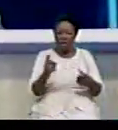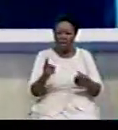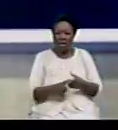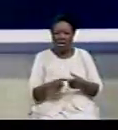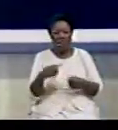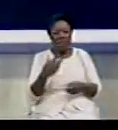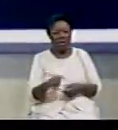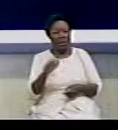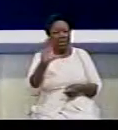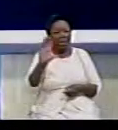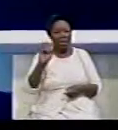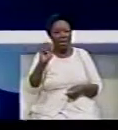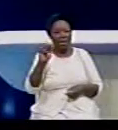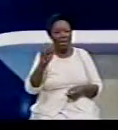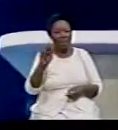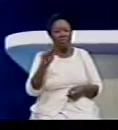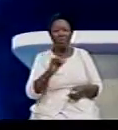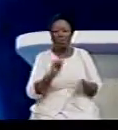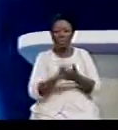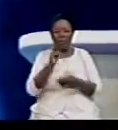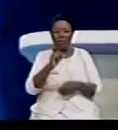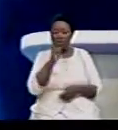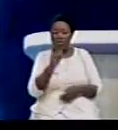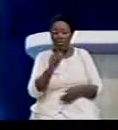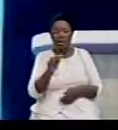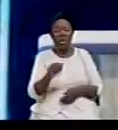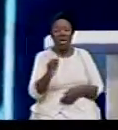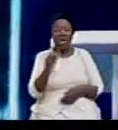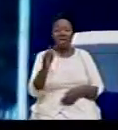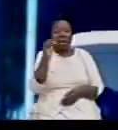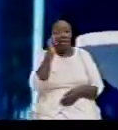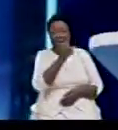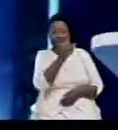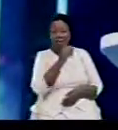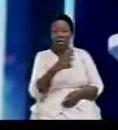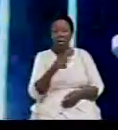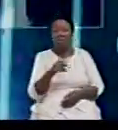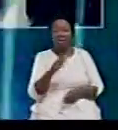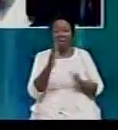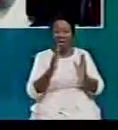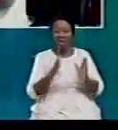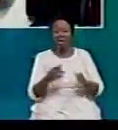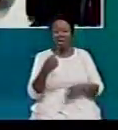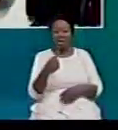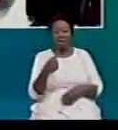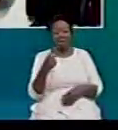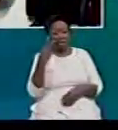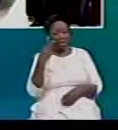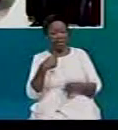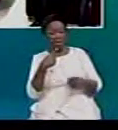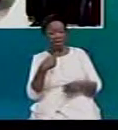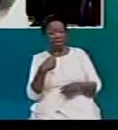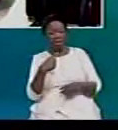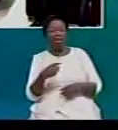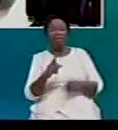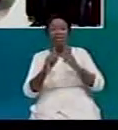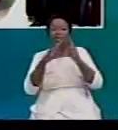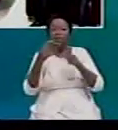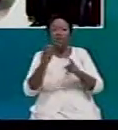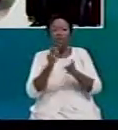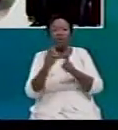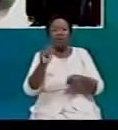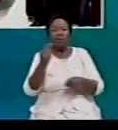was not an Israelite, he said, speak the word only, and my